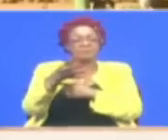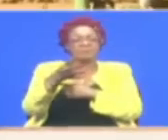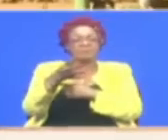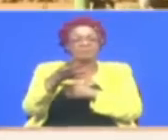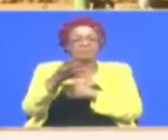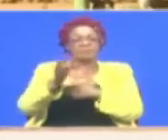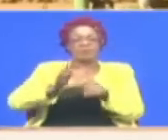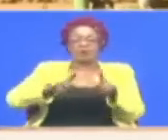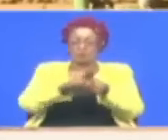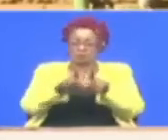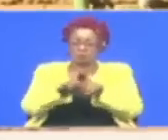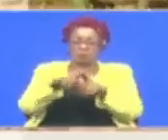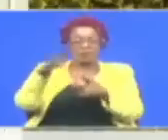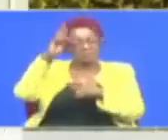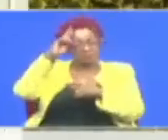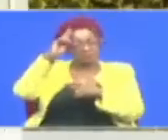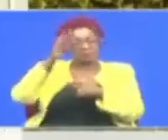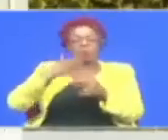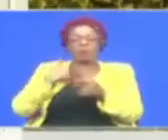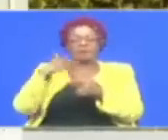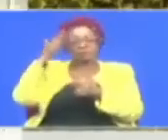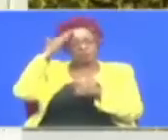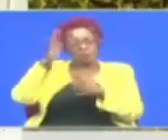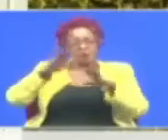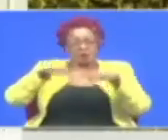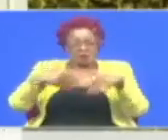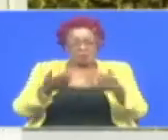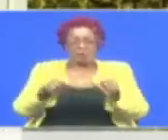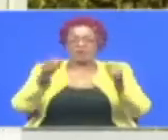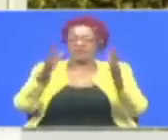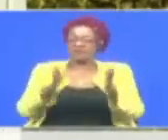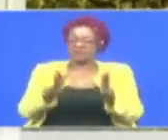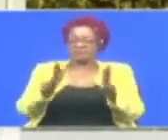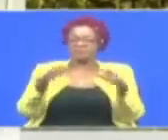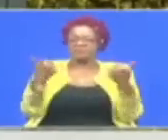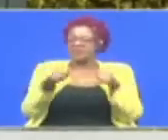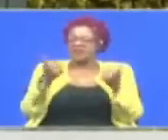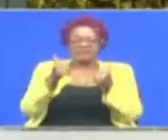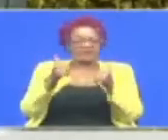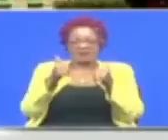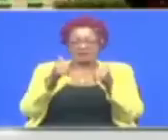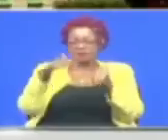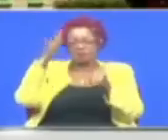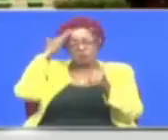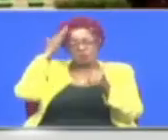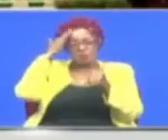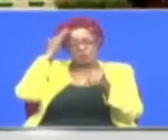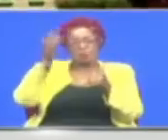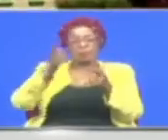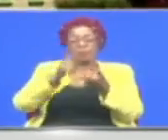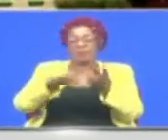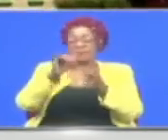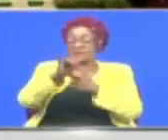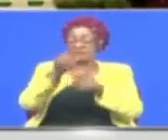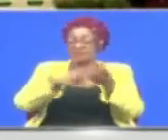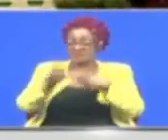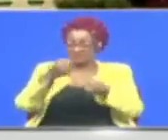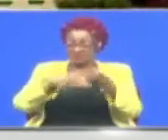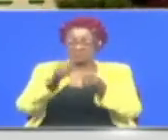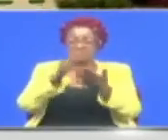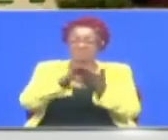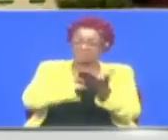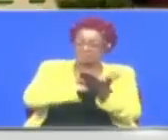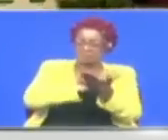Furthermore, police want to know how the officers failed to notice the activities of the terror convicts prior to and during the